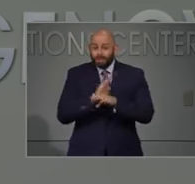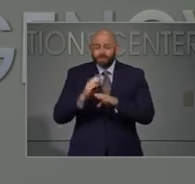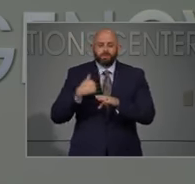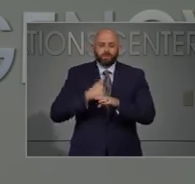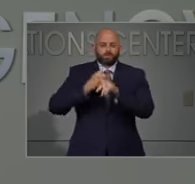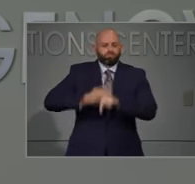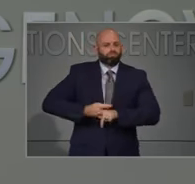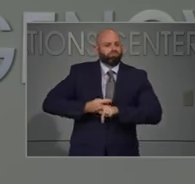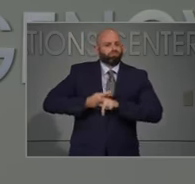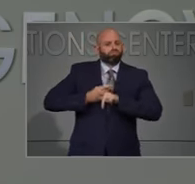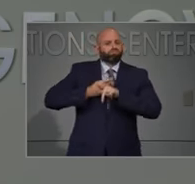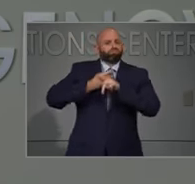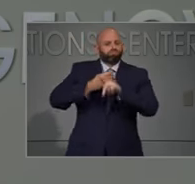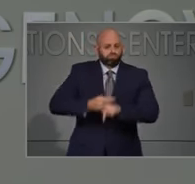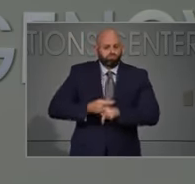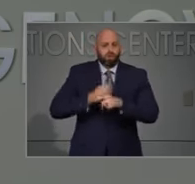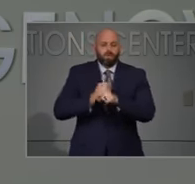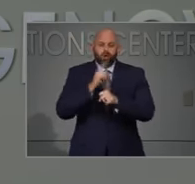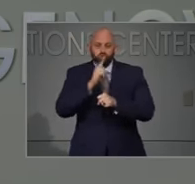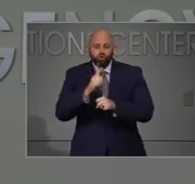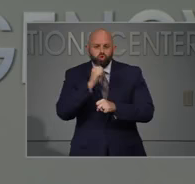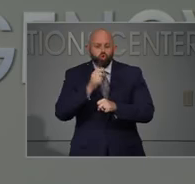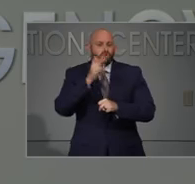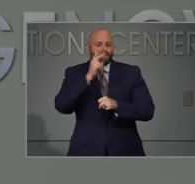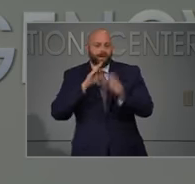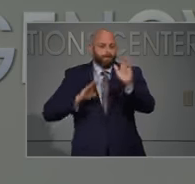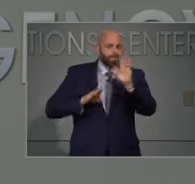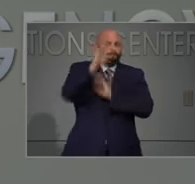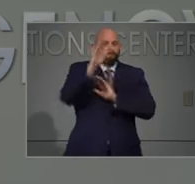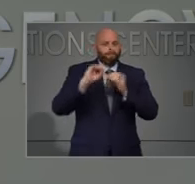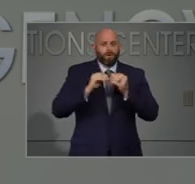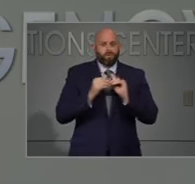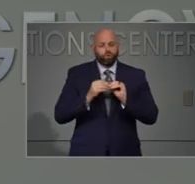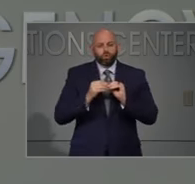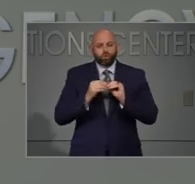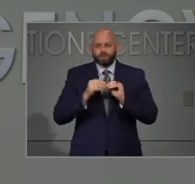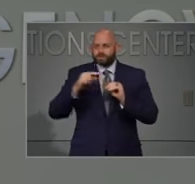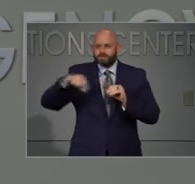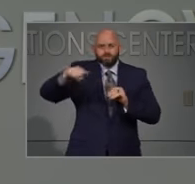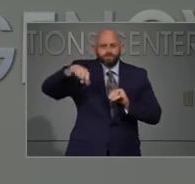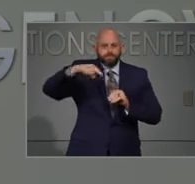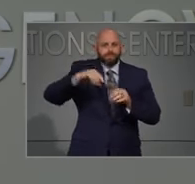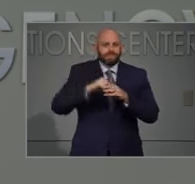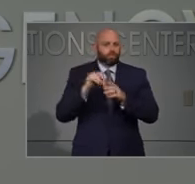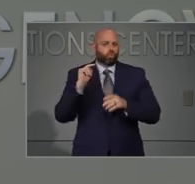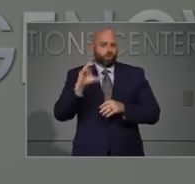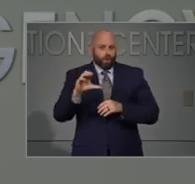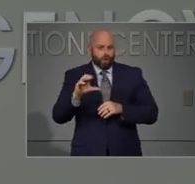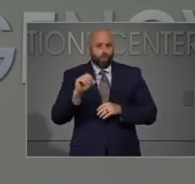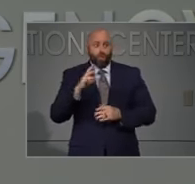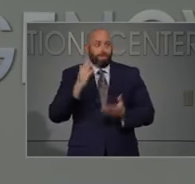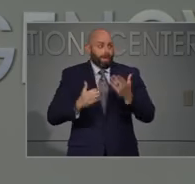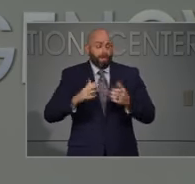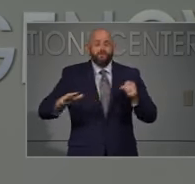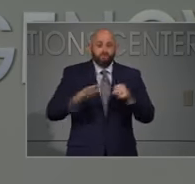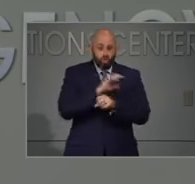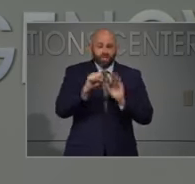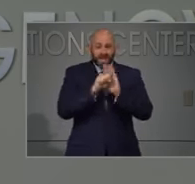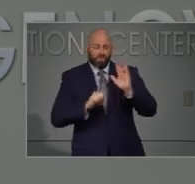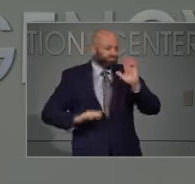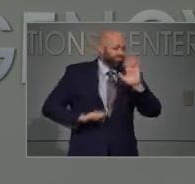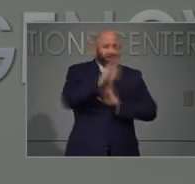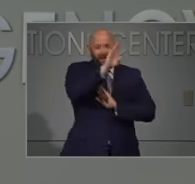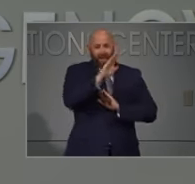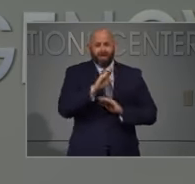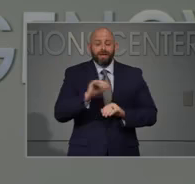way to make sure that we don't see a spike of virus somewhere in the state or across our whole state. Because if we were to